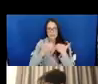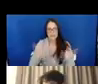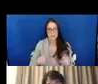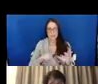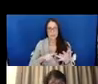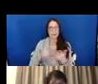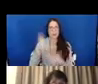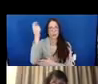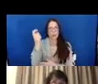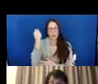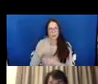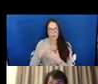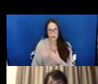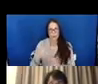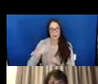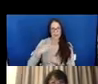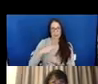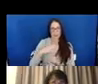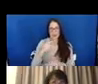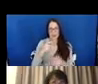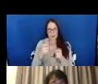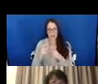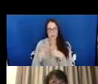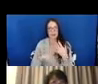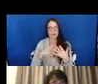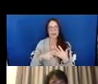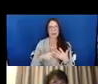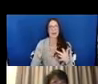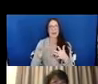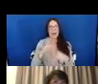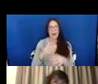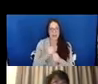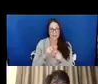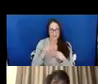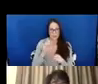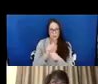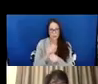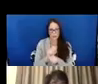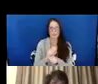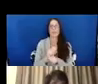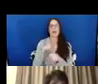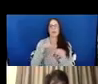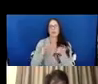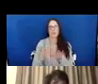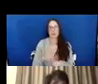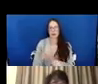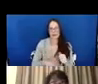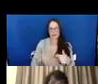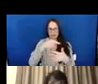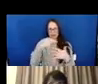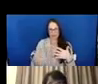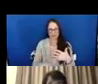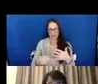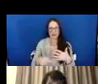eligibility and management, and access to employment. I'll describe each of these areas in more depth